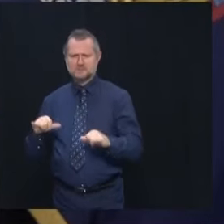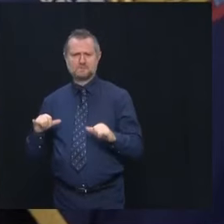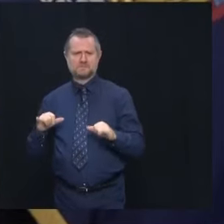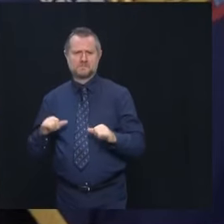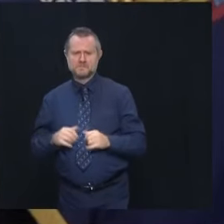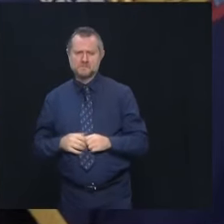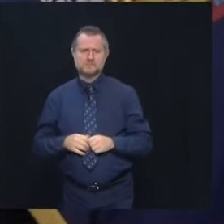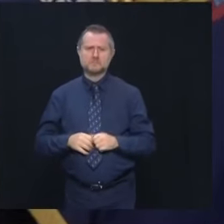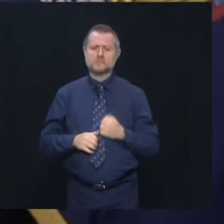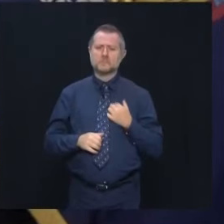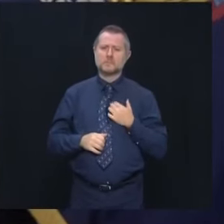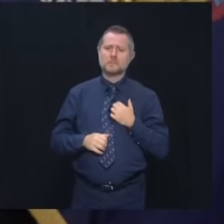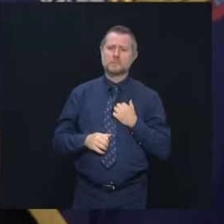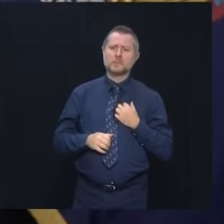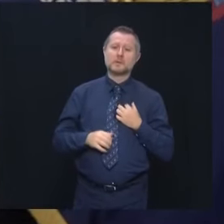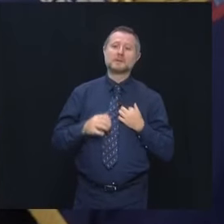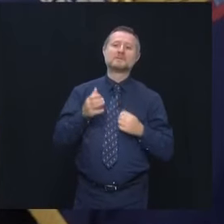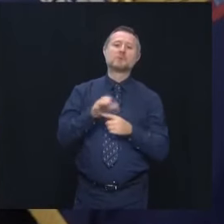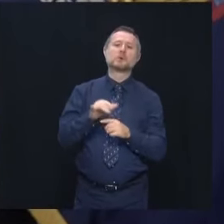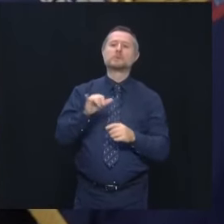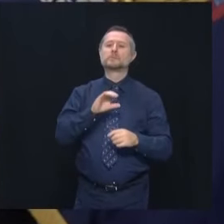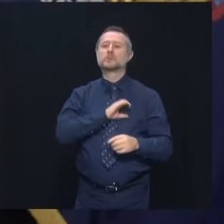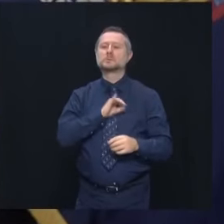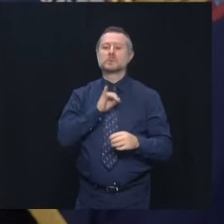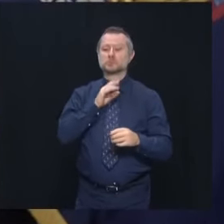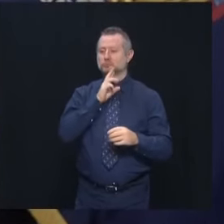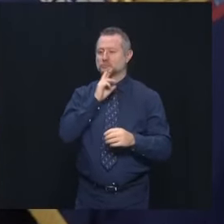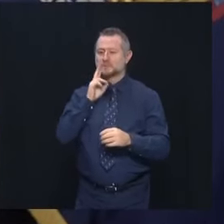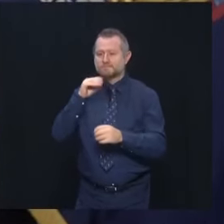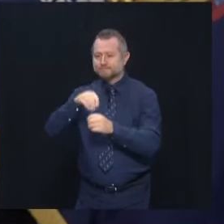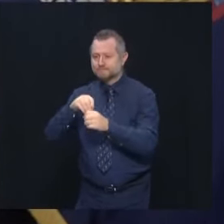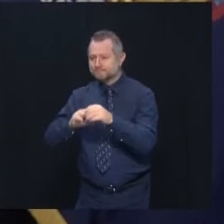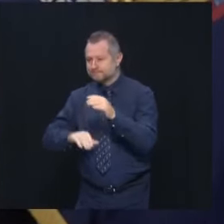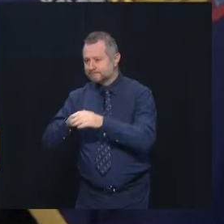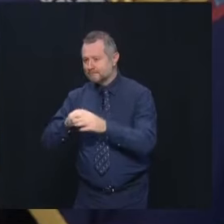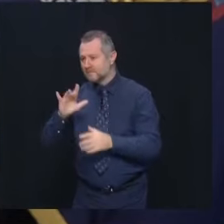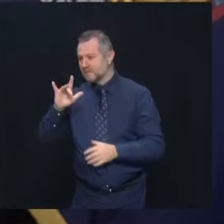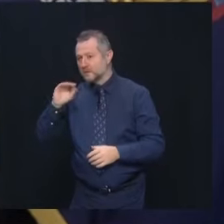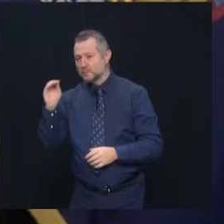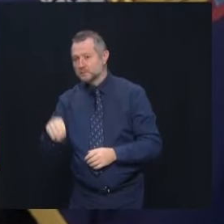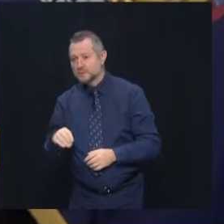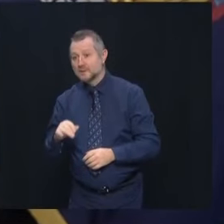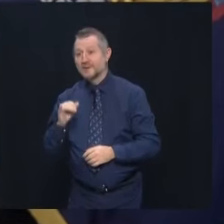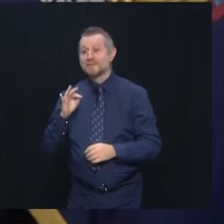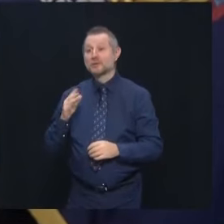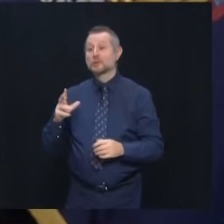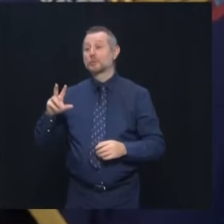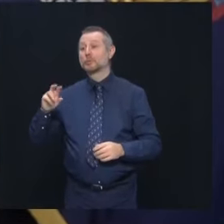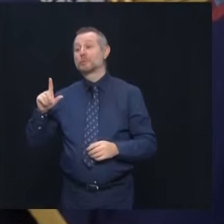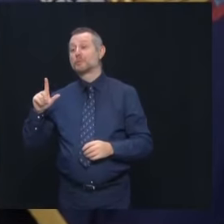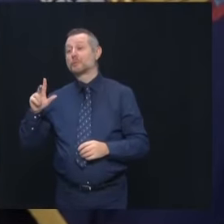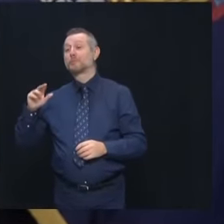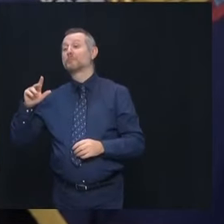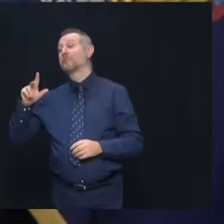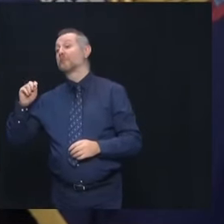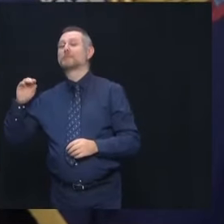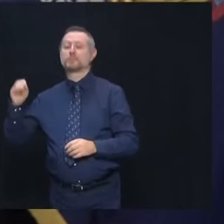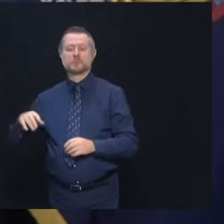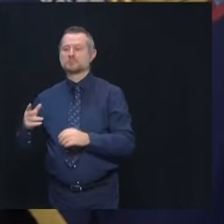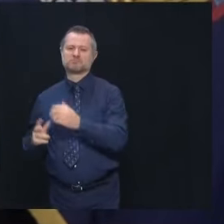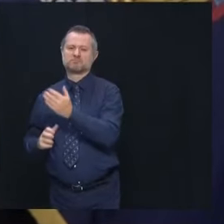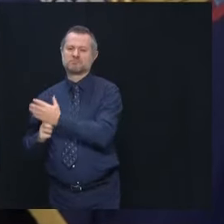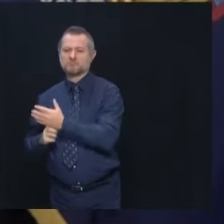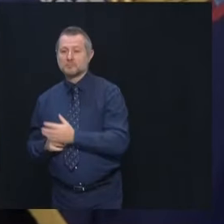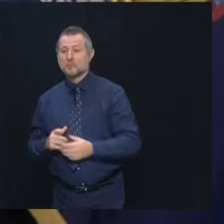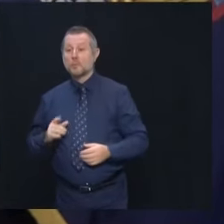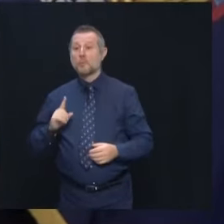is indoor dining is only supposed to be 25%. You have 30%, you get a ticket. It's supposed to be outdoor